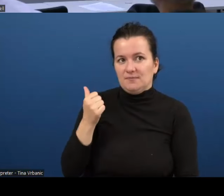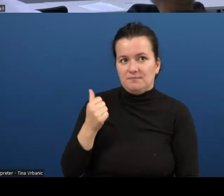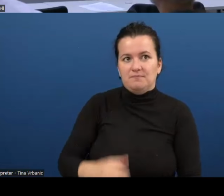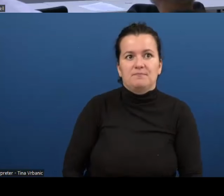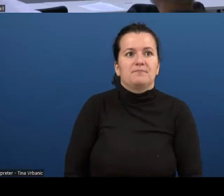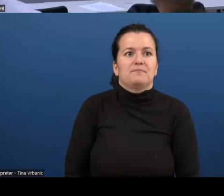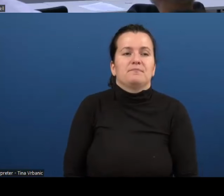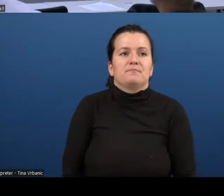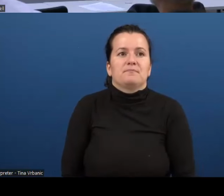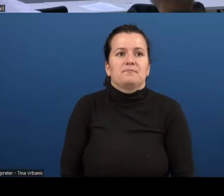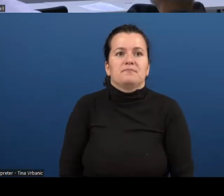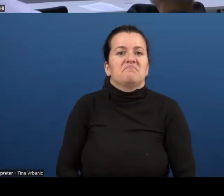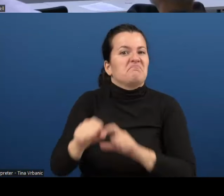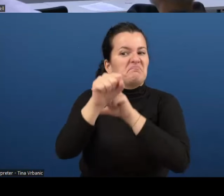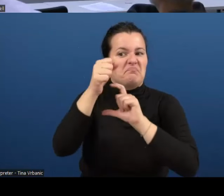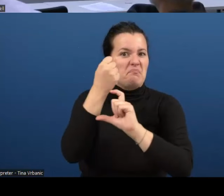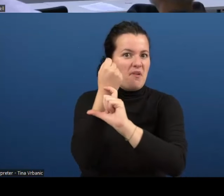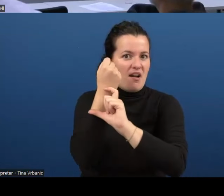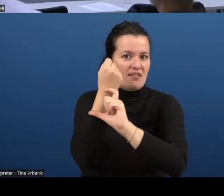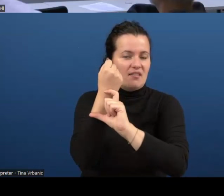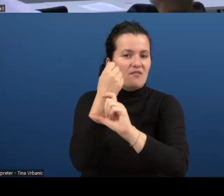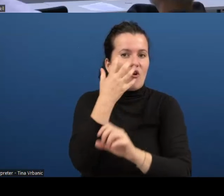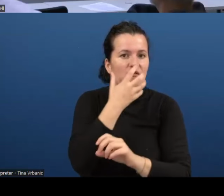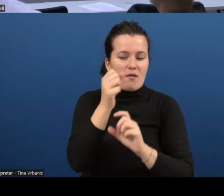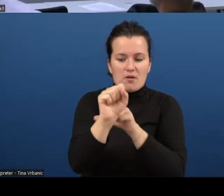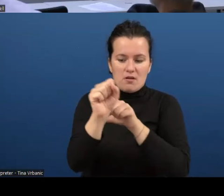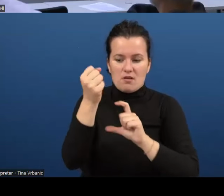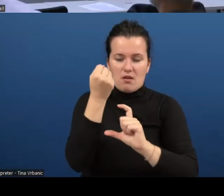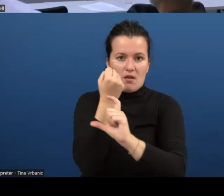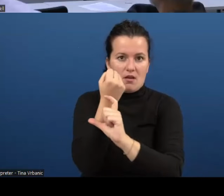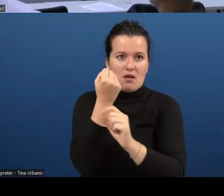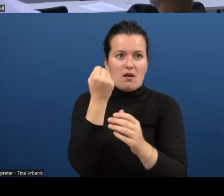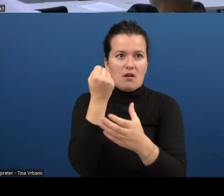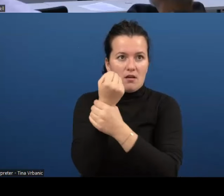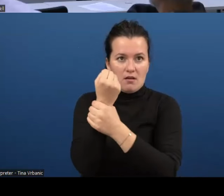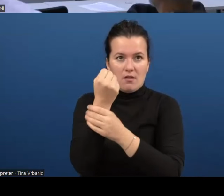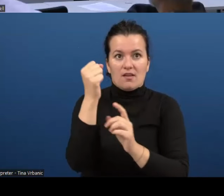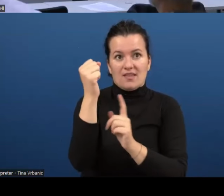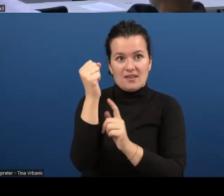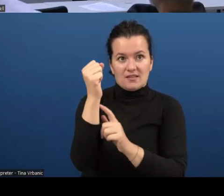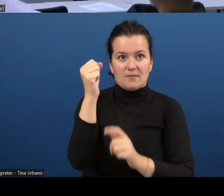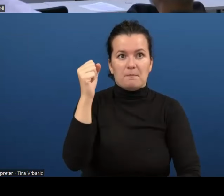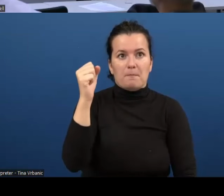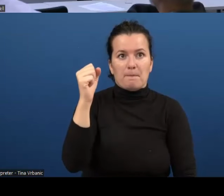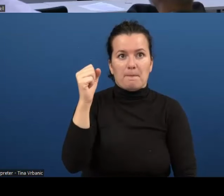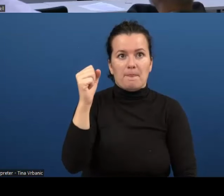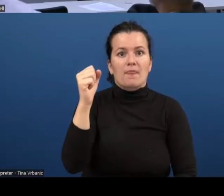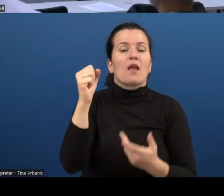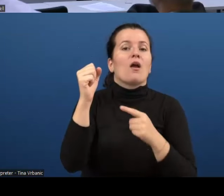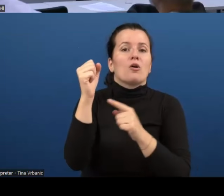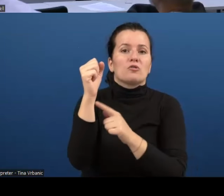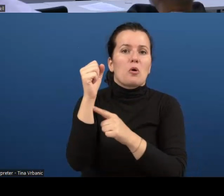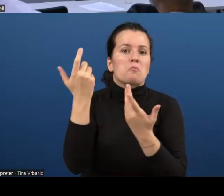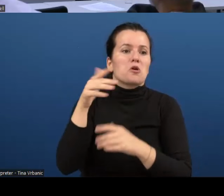of an armband, and in this experiment, they used it for families with